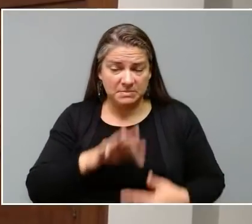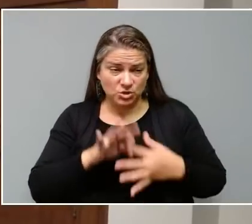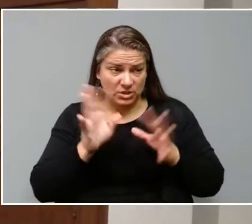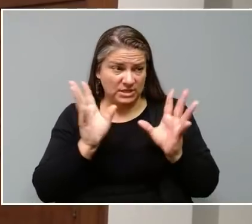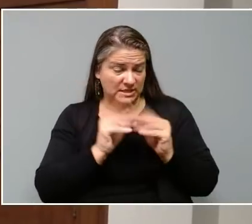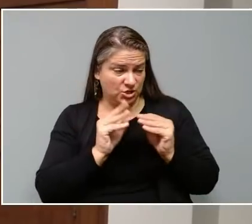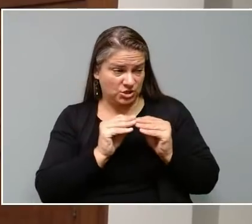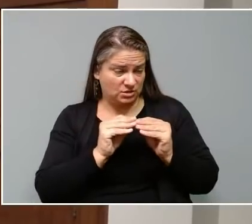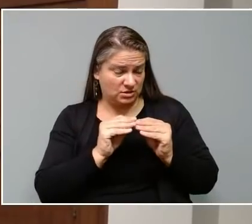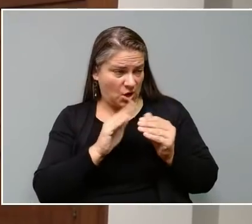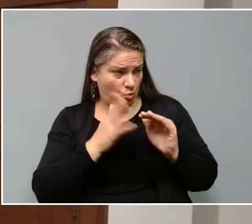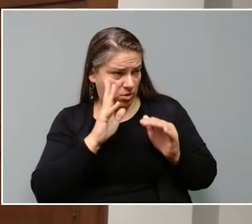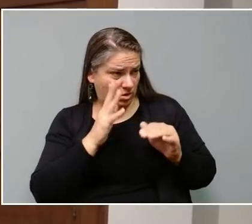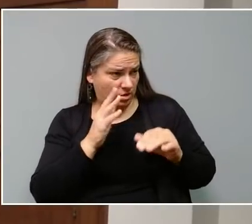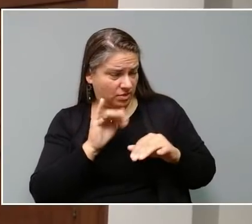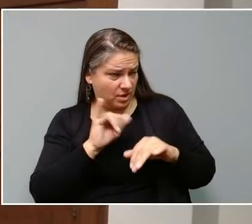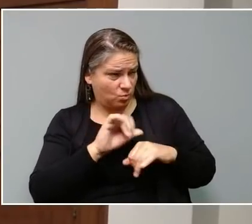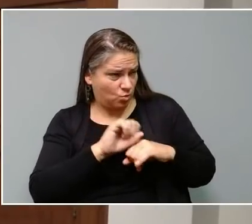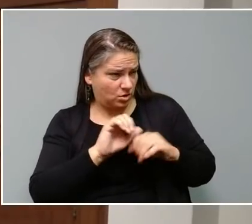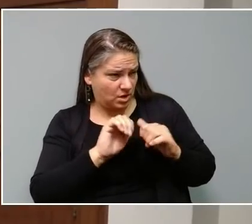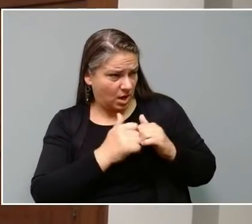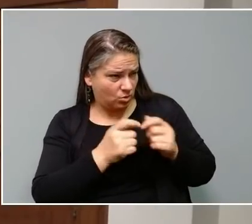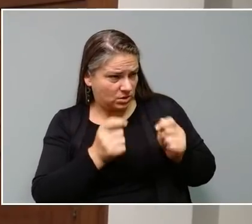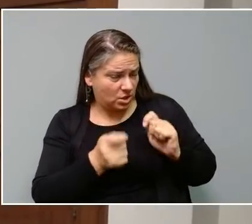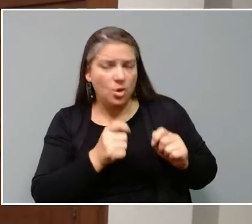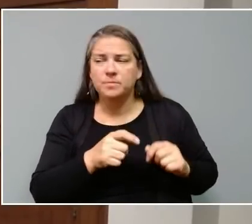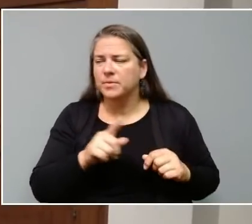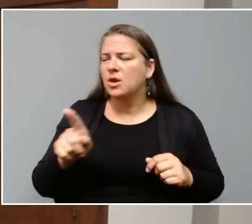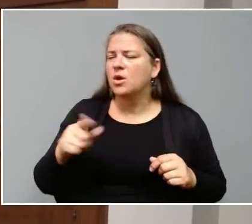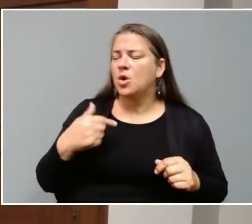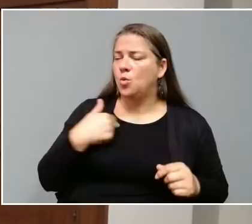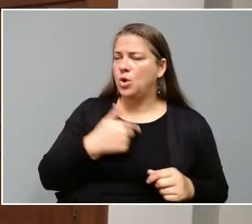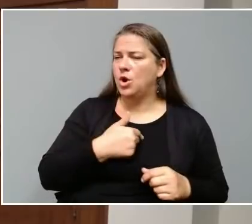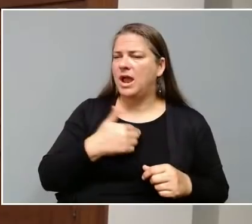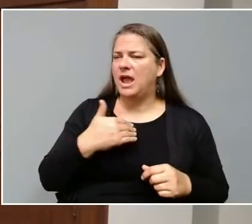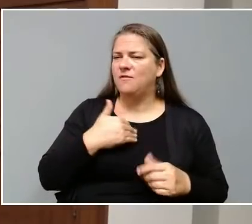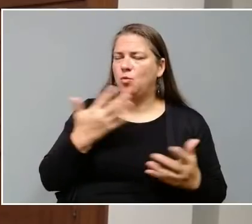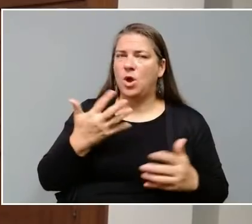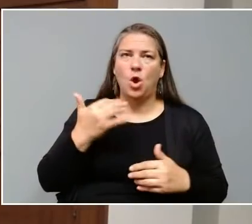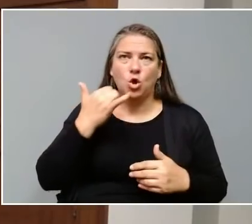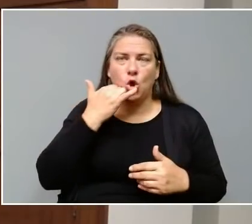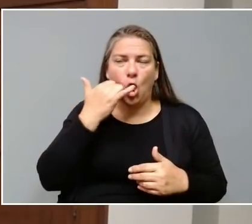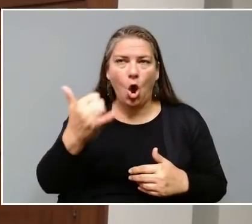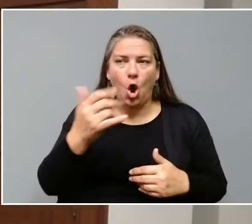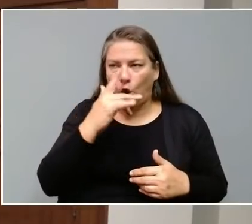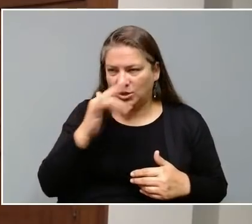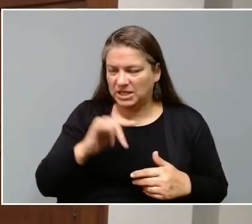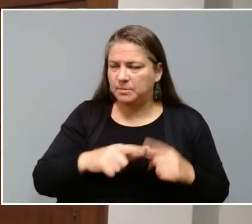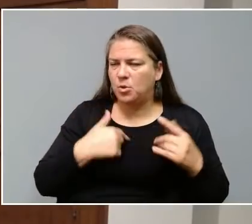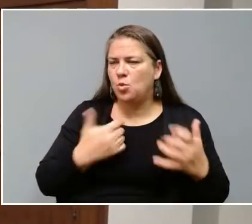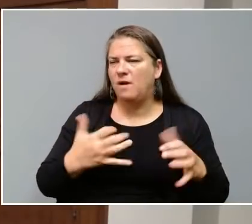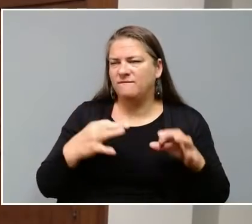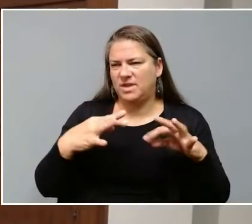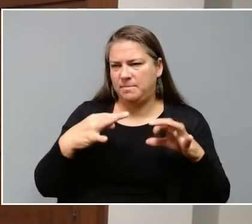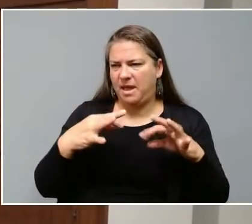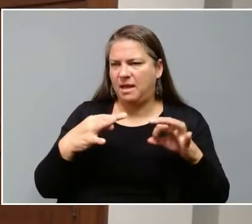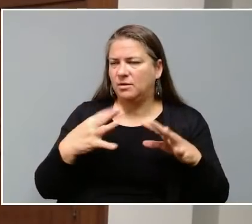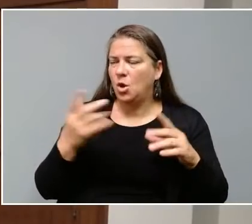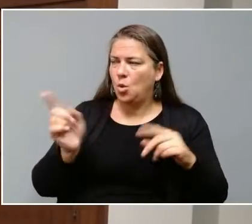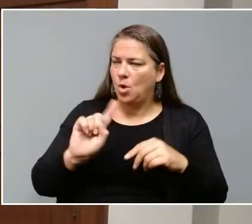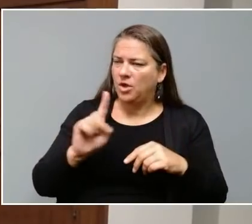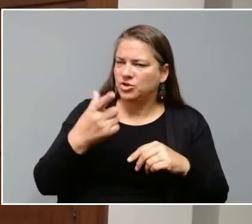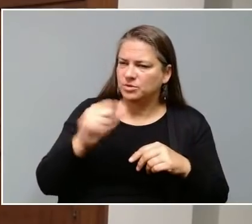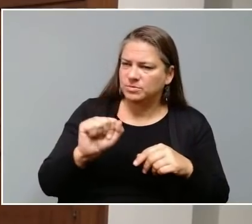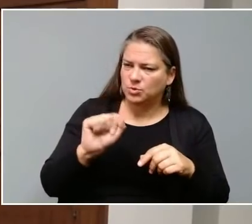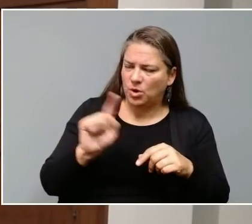Well, we are starting to put together what a call would look like, but we want feedback on where the General Assembly is right